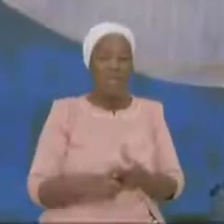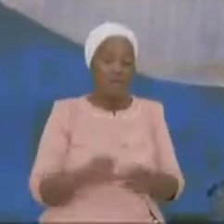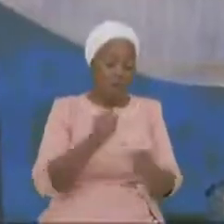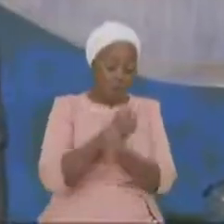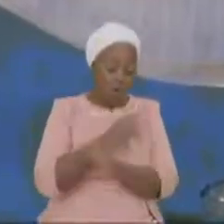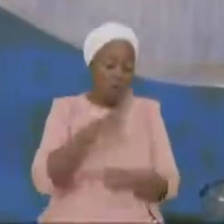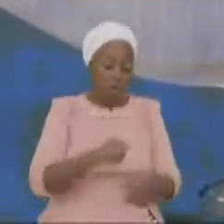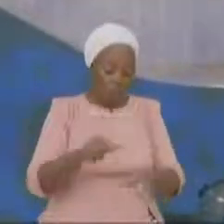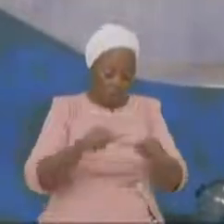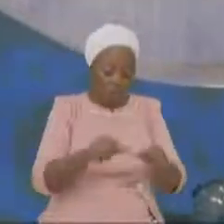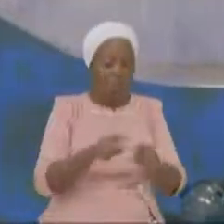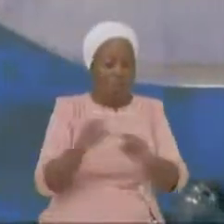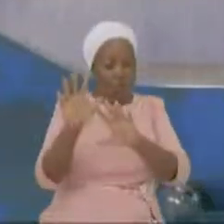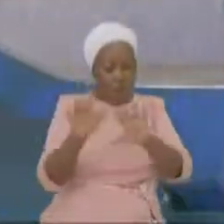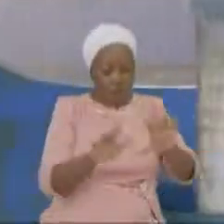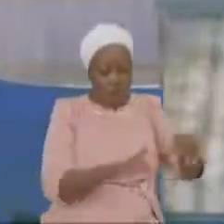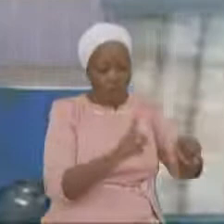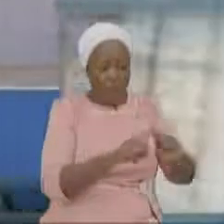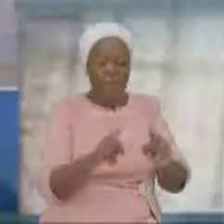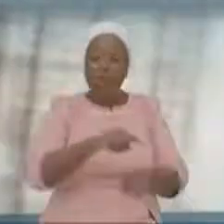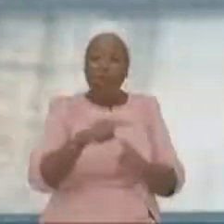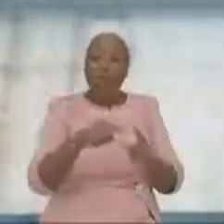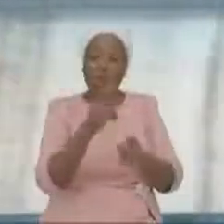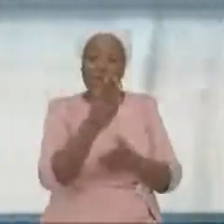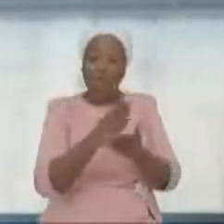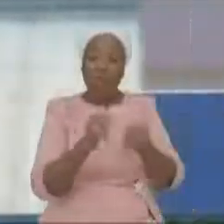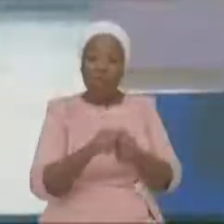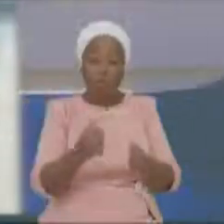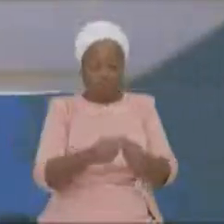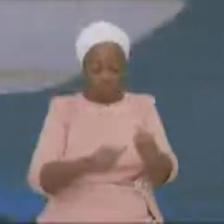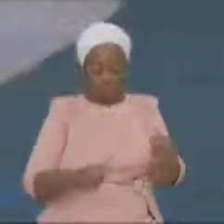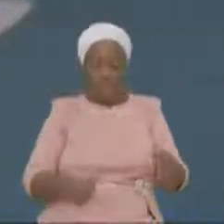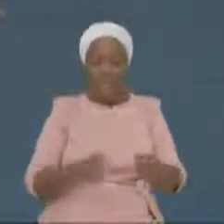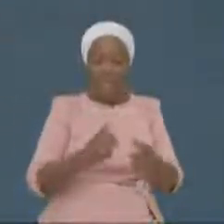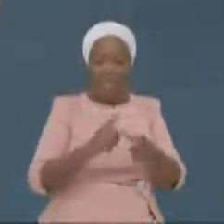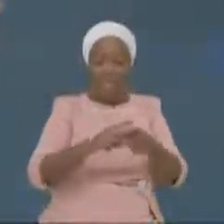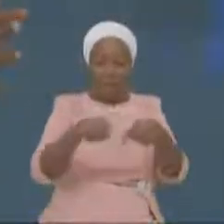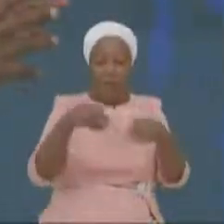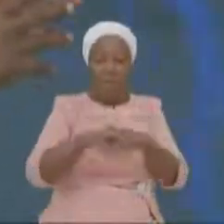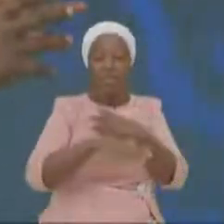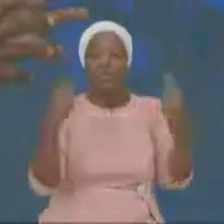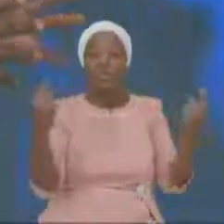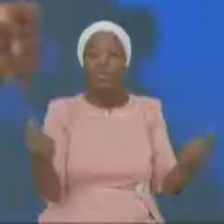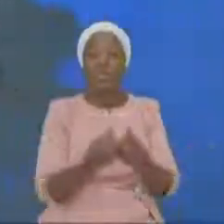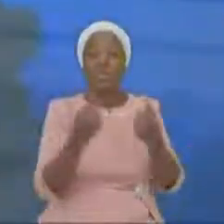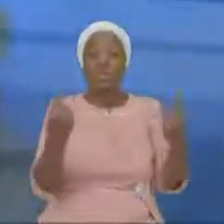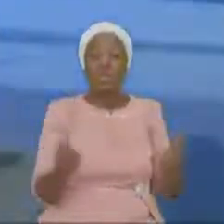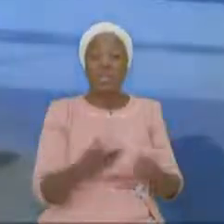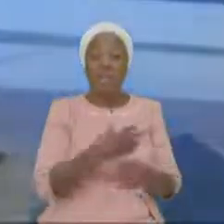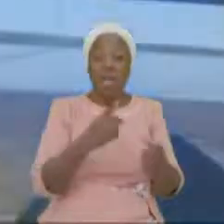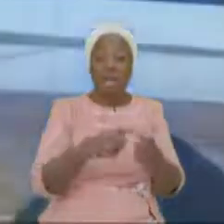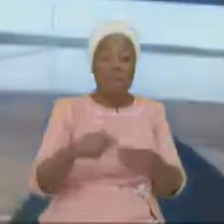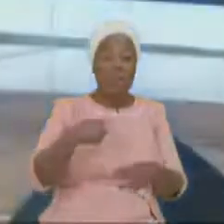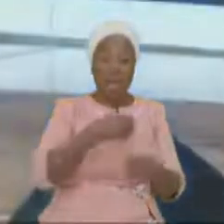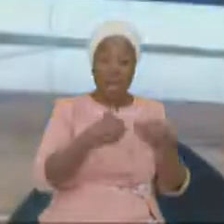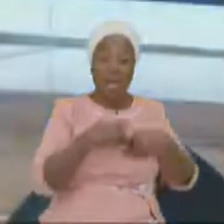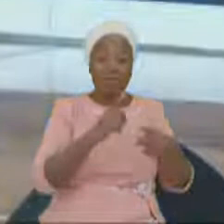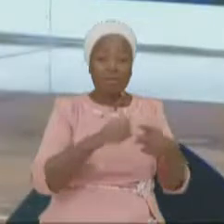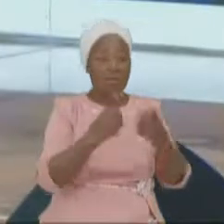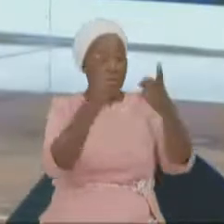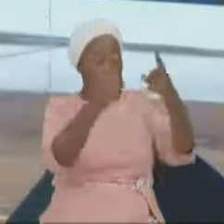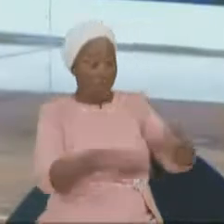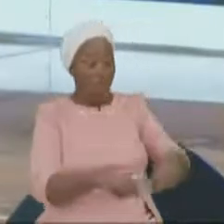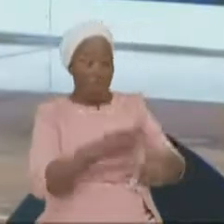But when somebody backslides and he commits sin, and we have to come